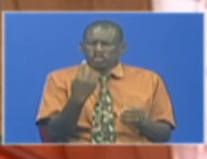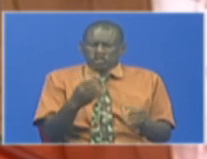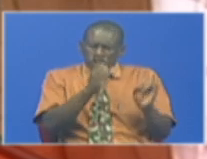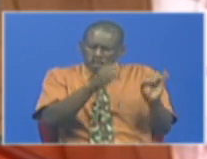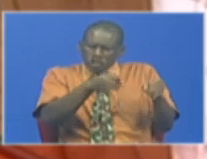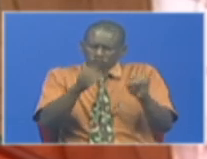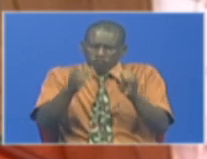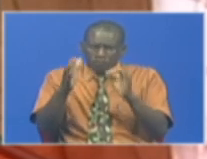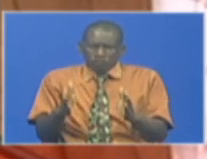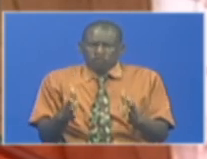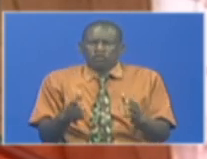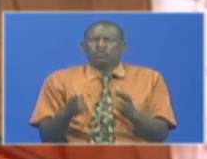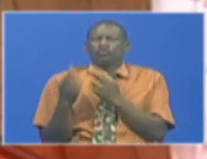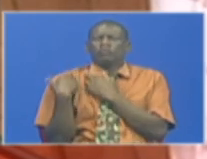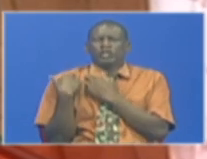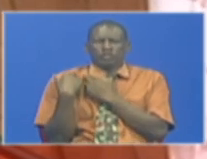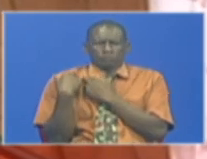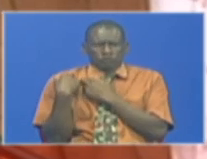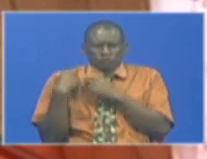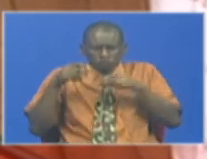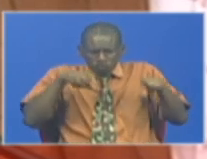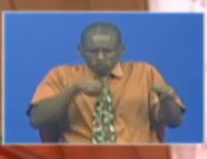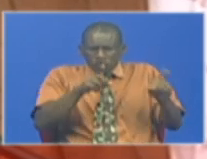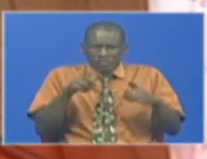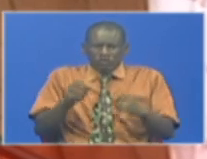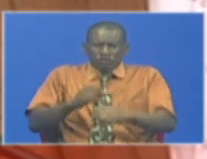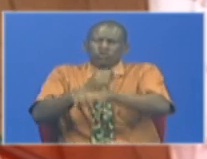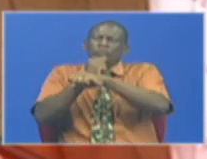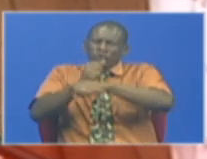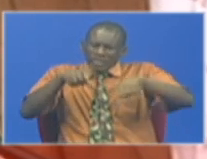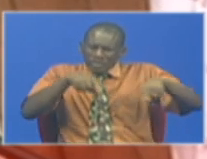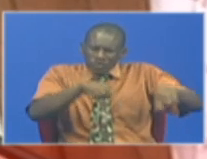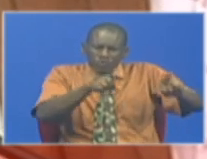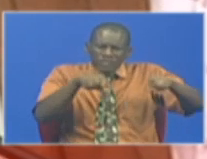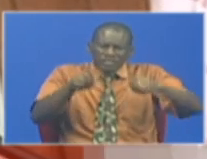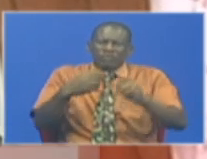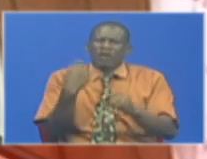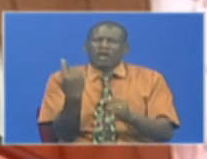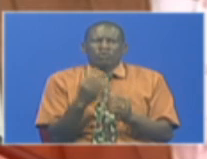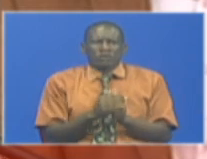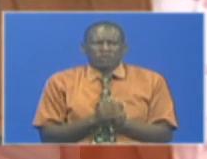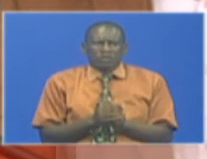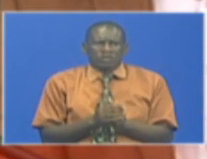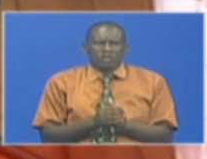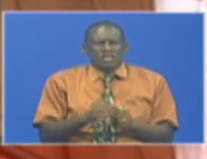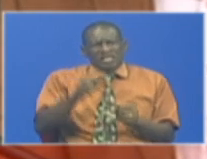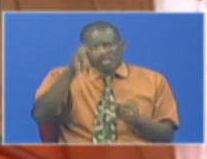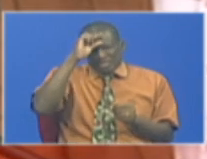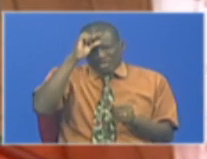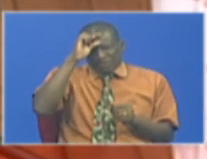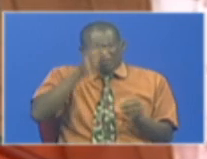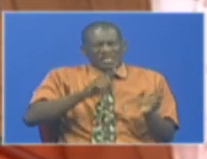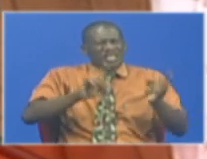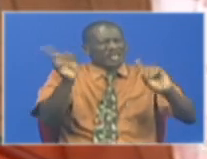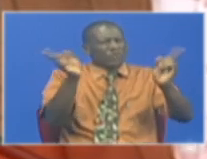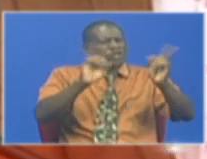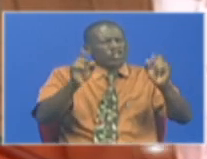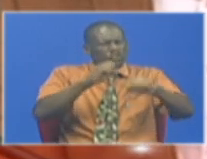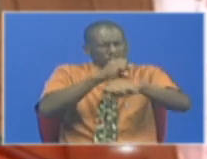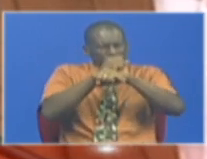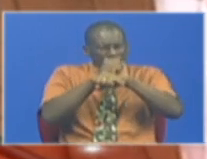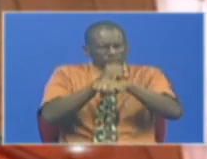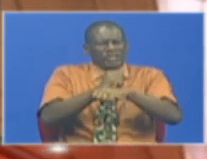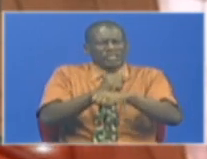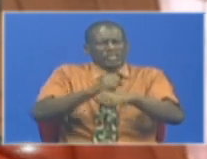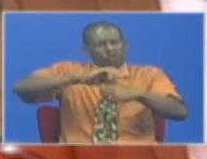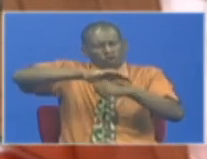kuchukua usukani wa kujikinga mwenyewe, because the government is not going to prevent